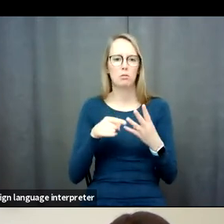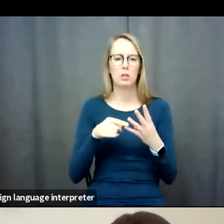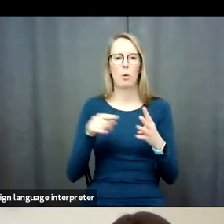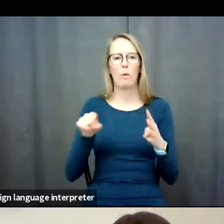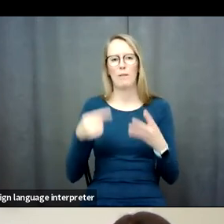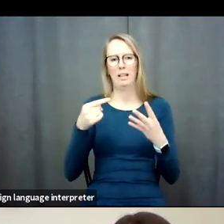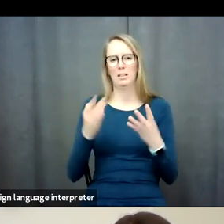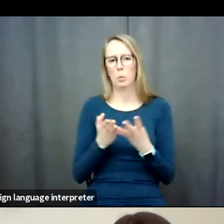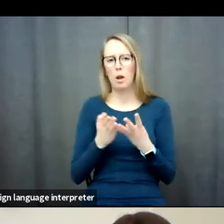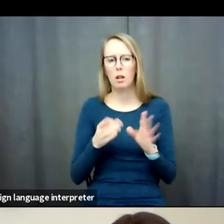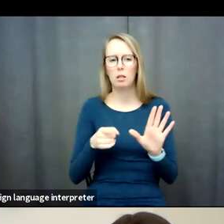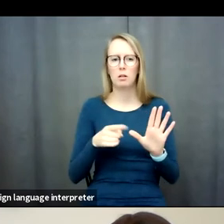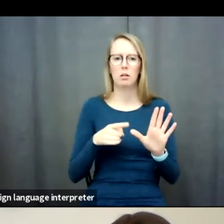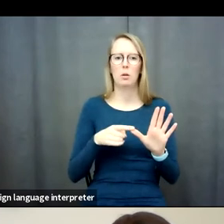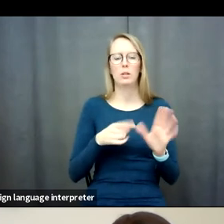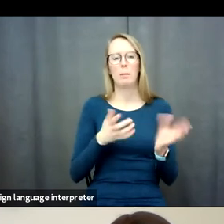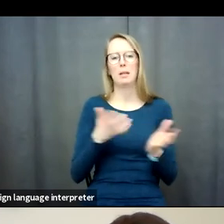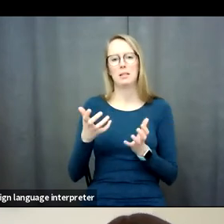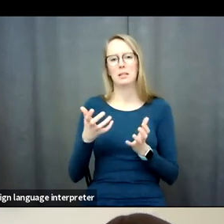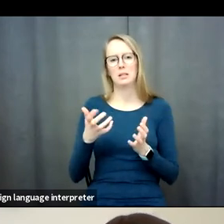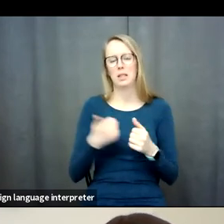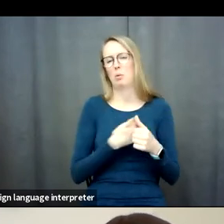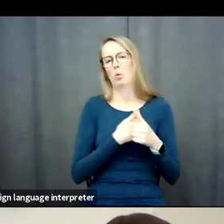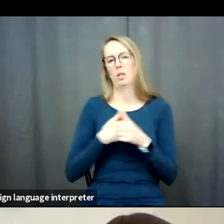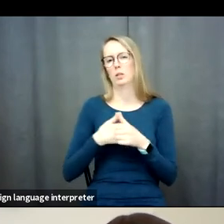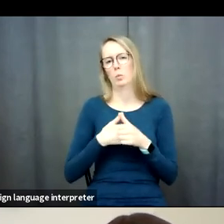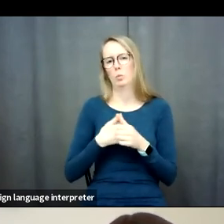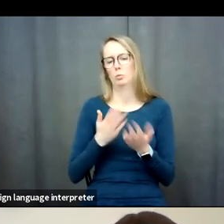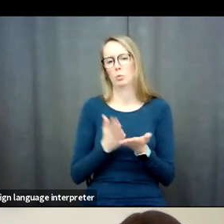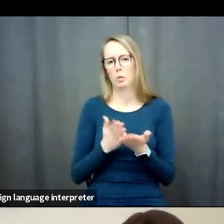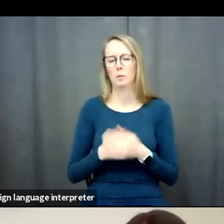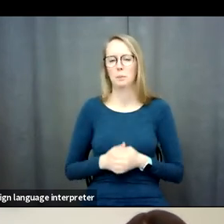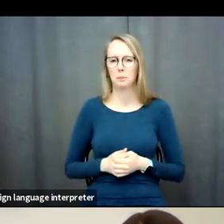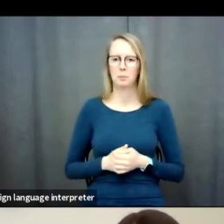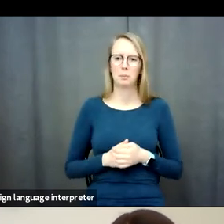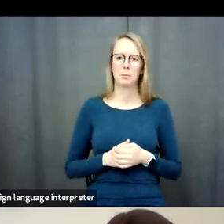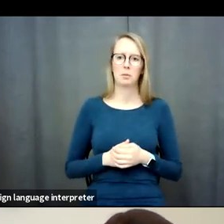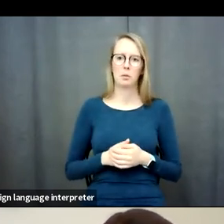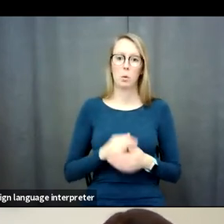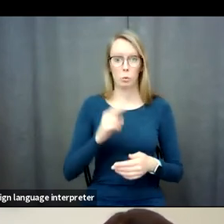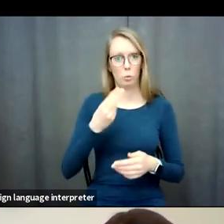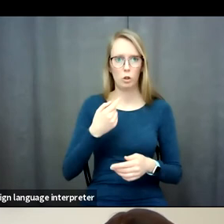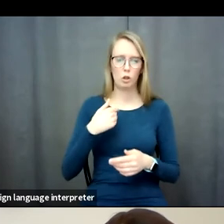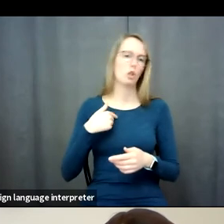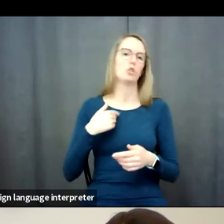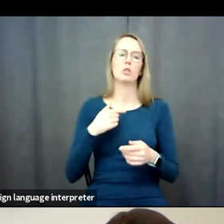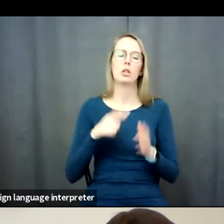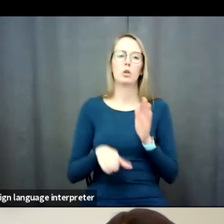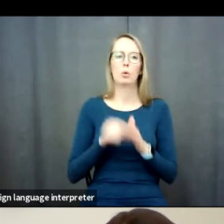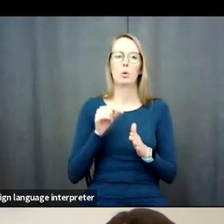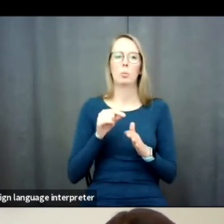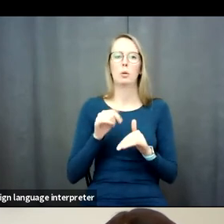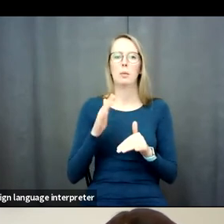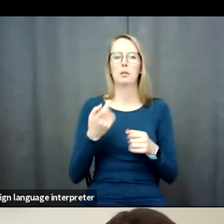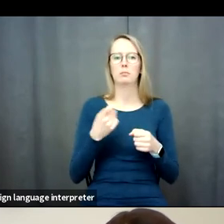school, and flaws in the organization of the schools. And now I'm going to talk a little